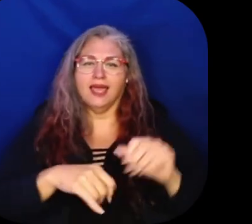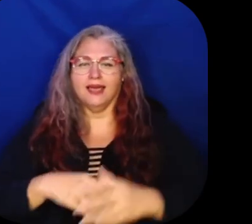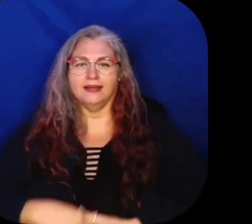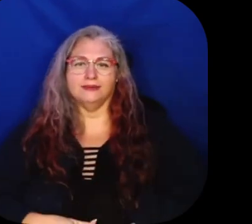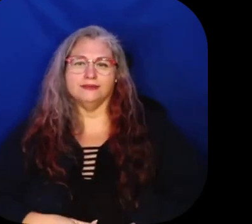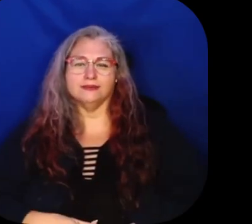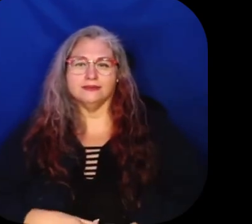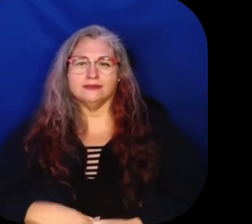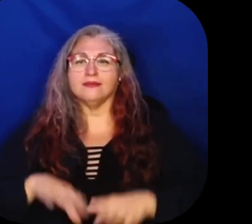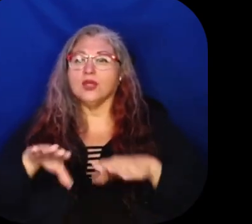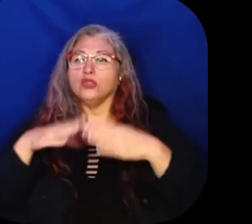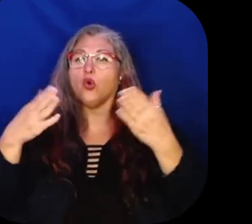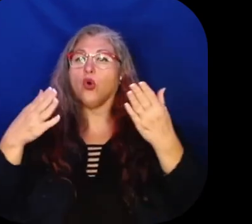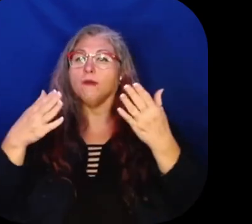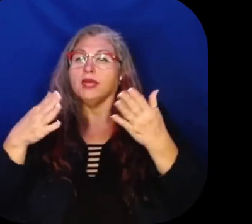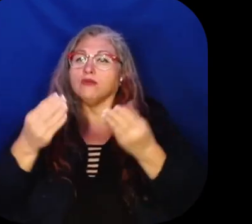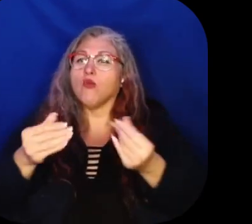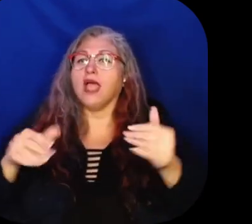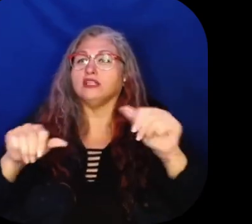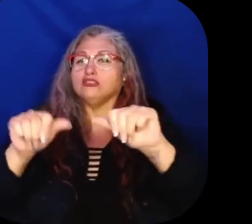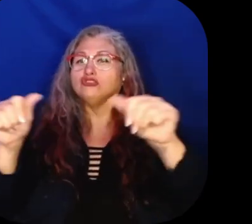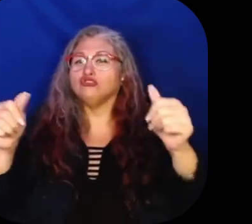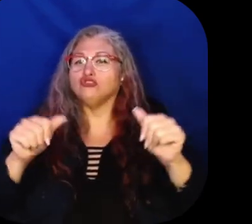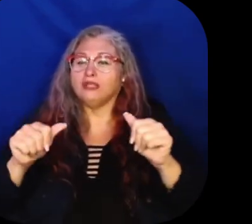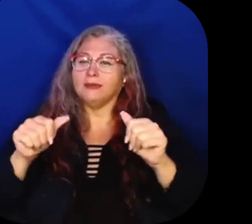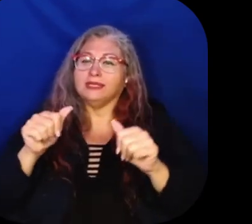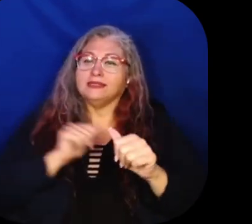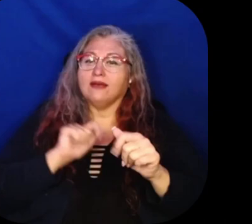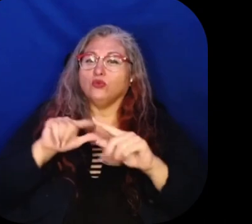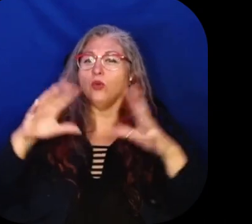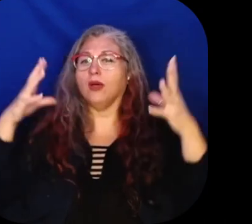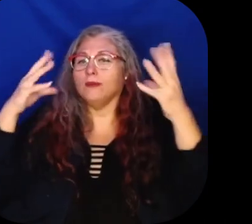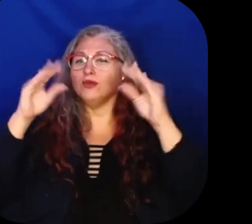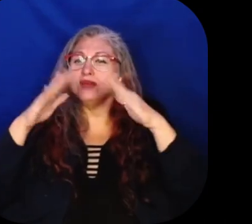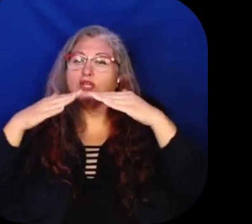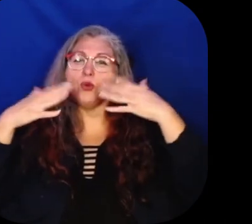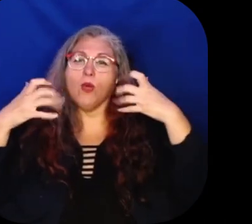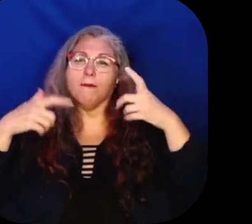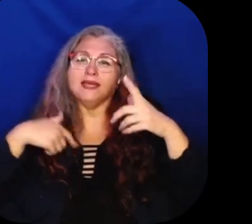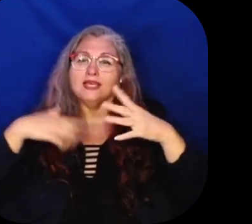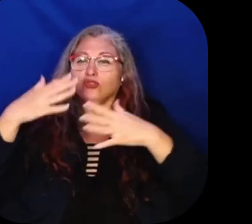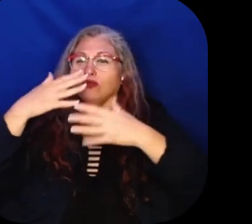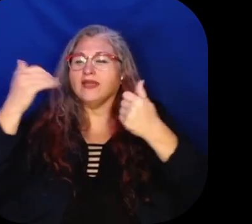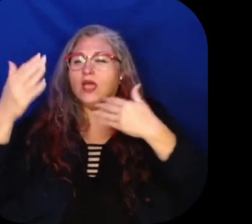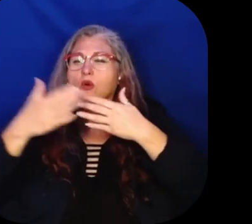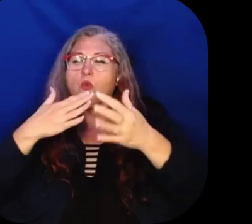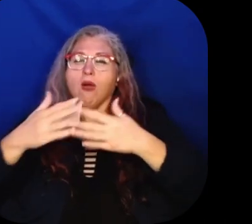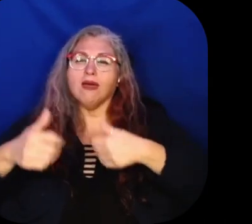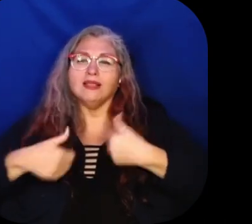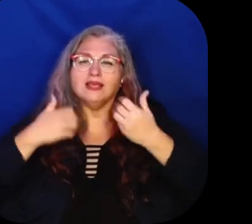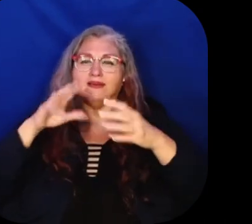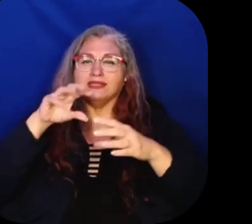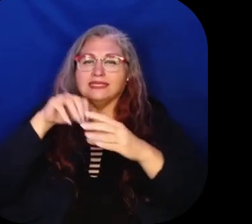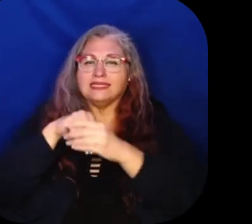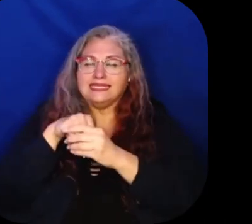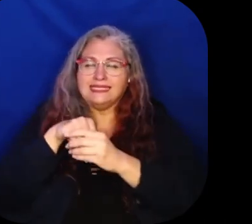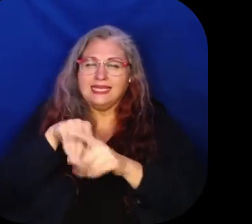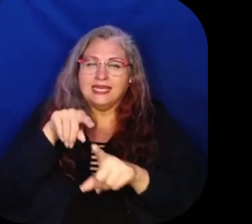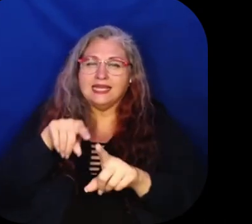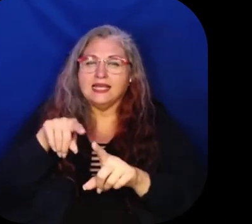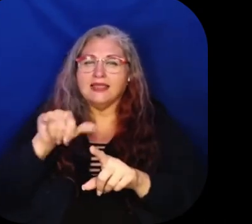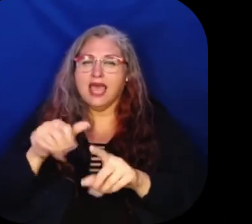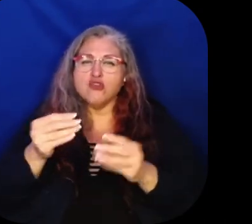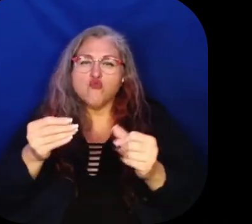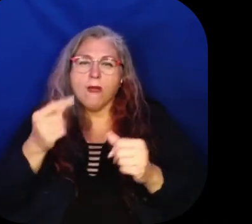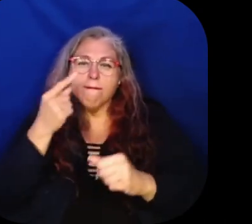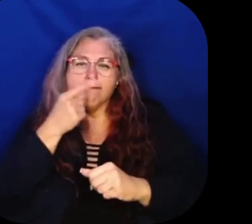Open ground shapes itself into a beautiful grin. Want me to forget what lives deep inside its within. Ground mouth